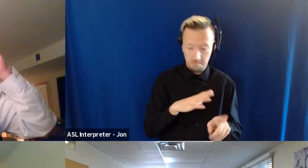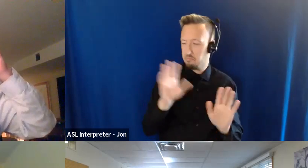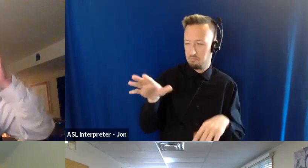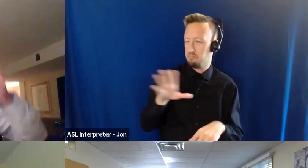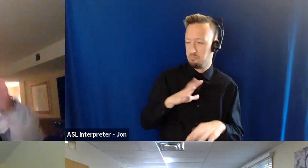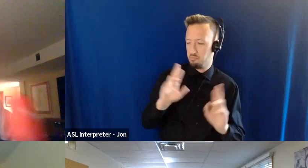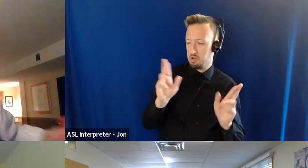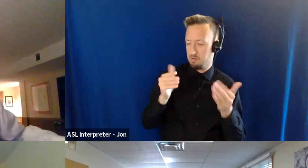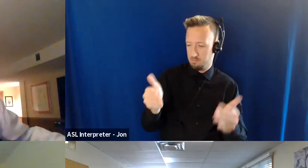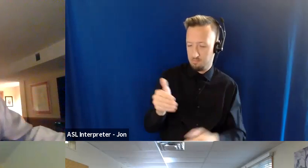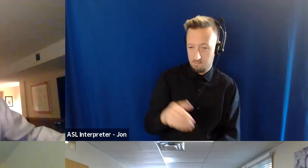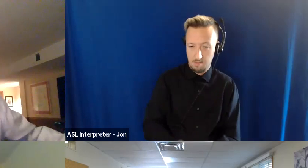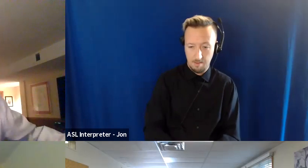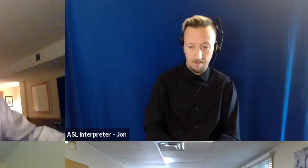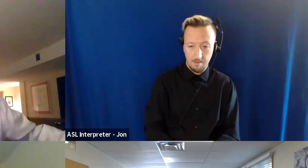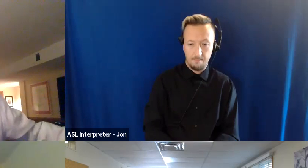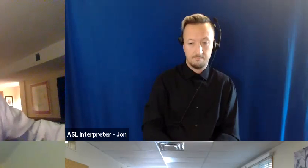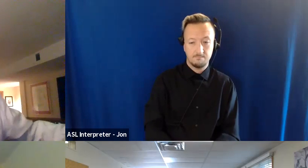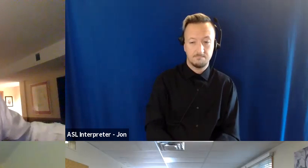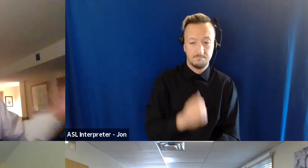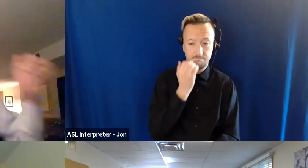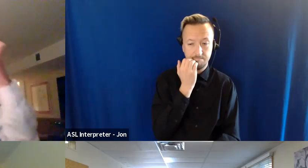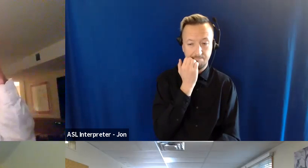go. So when I think about